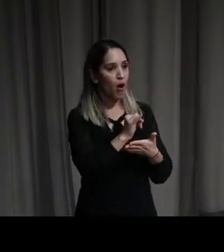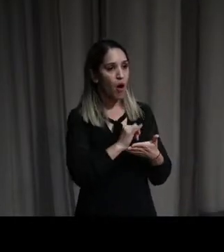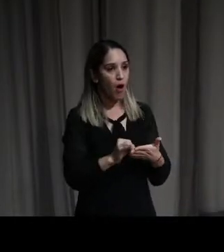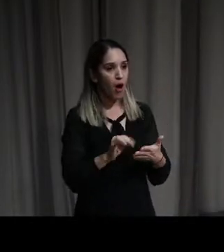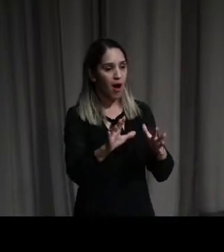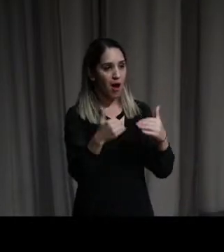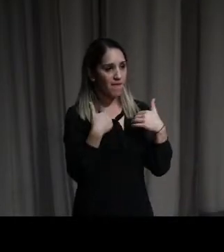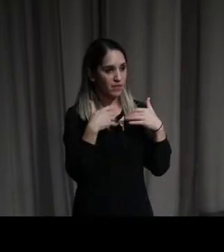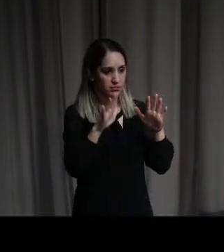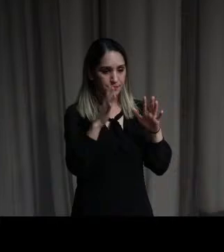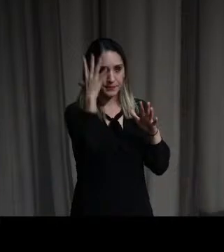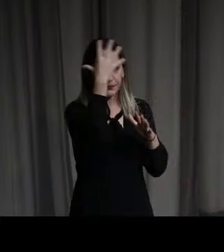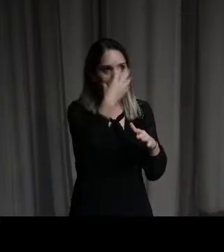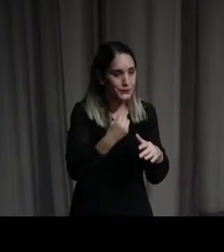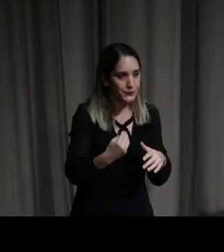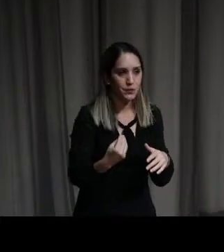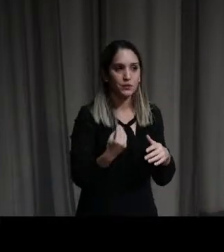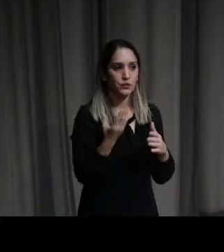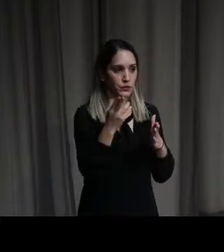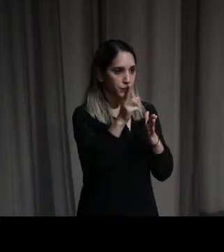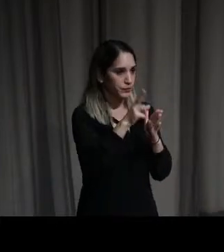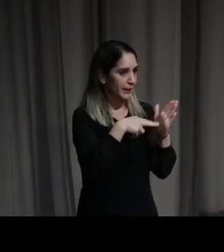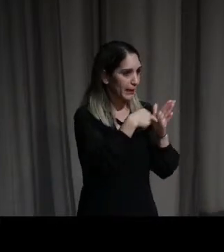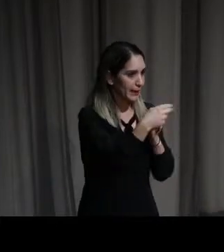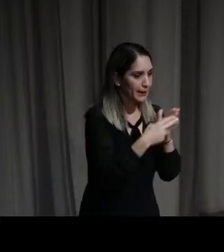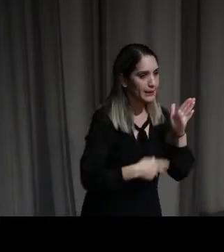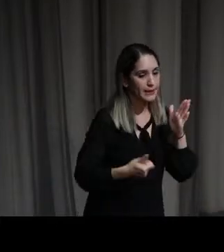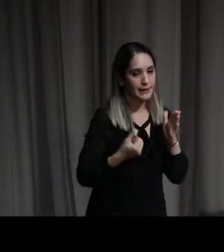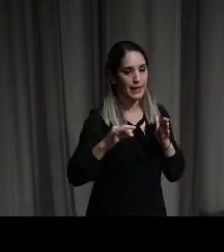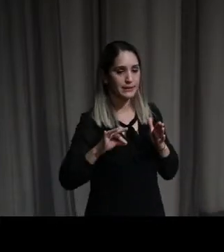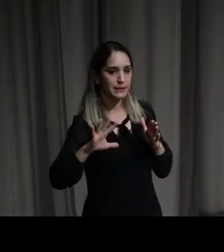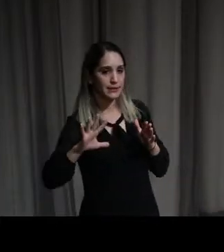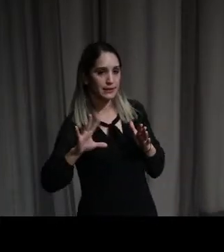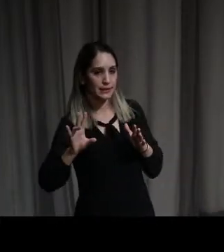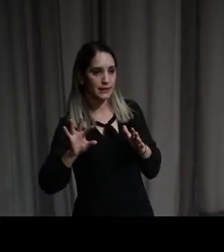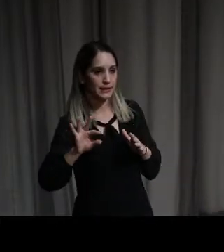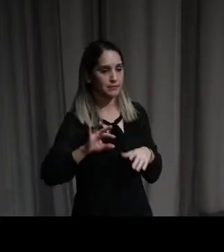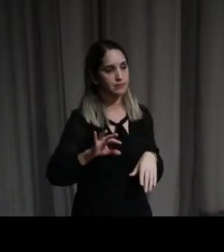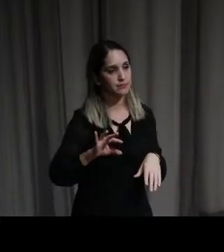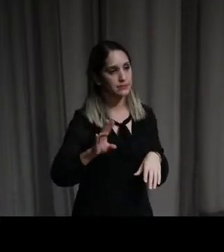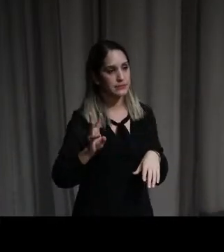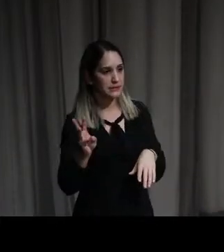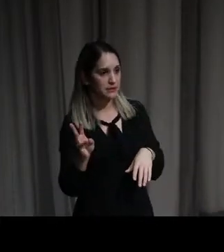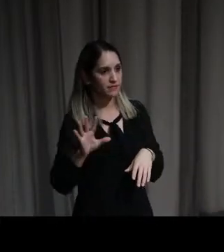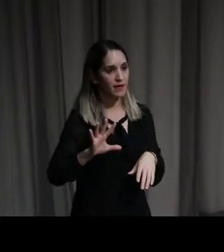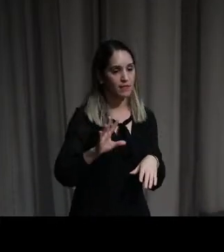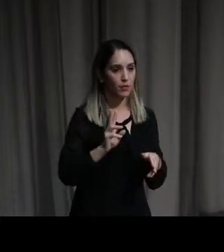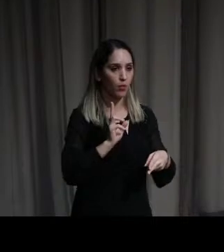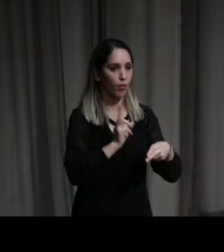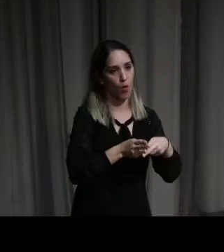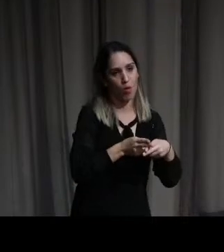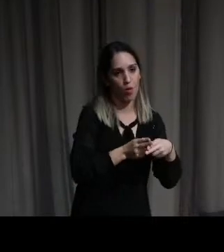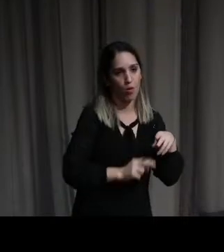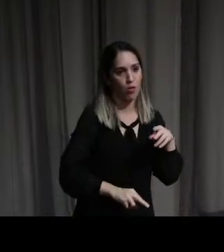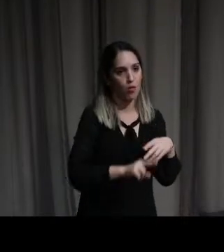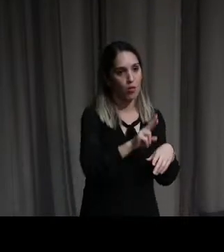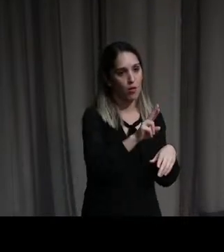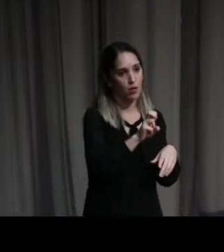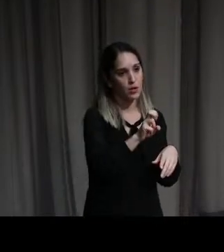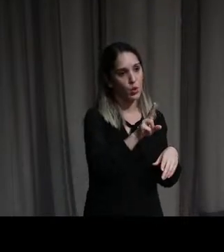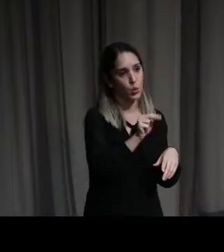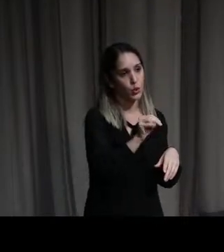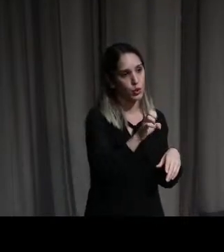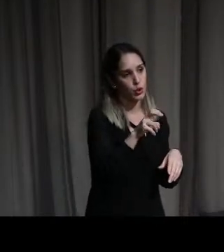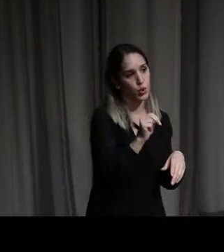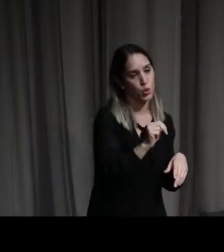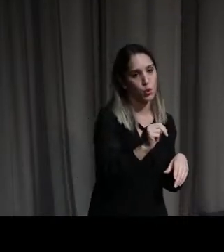beautiful painting from 1965, which is called Reunión en la OEA, which is Meeting in the